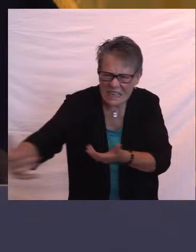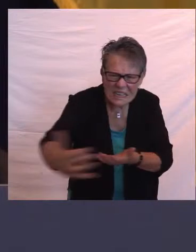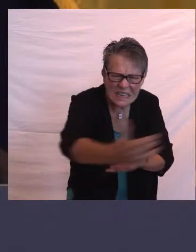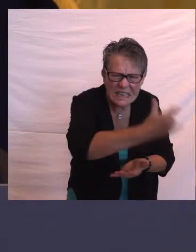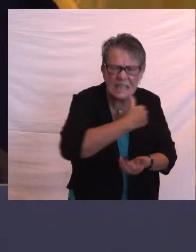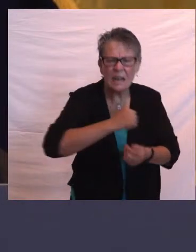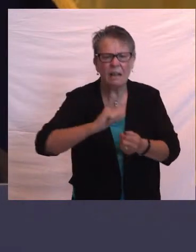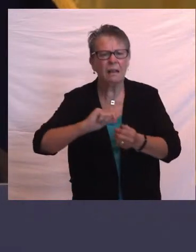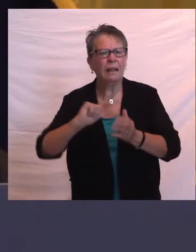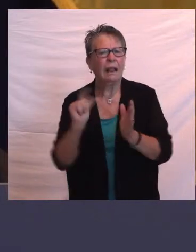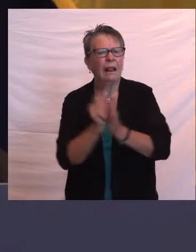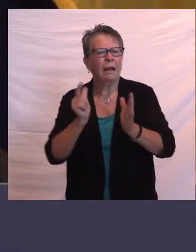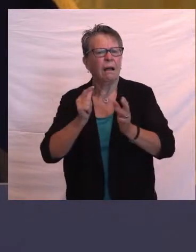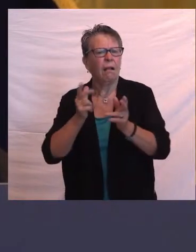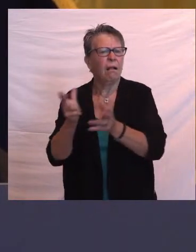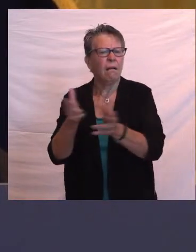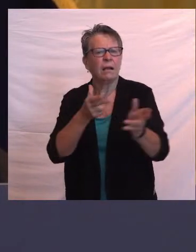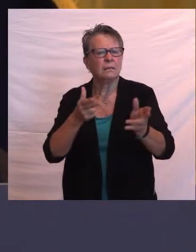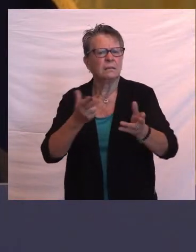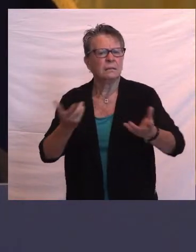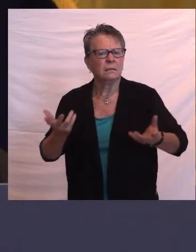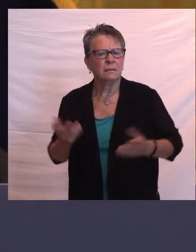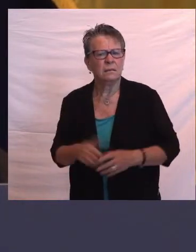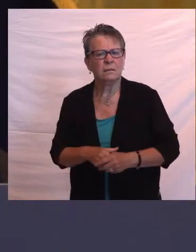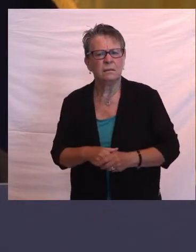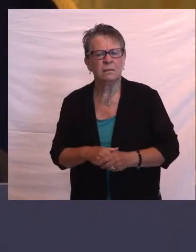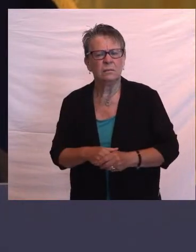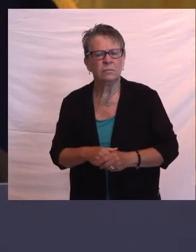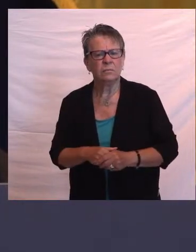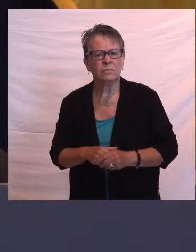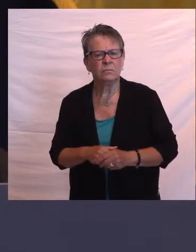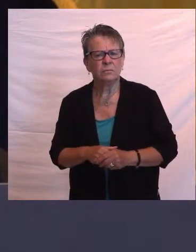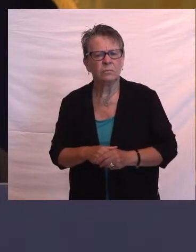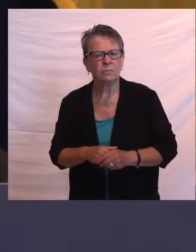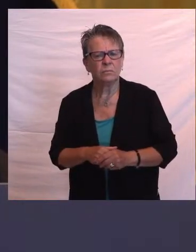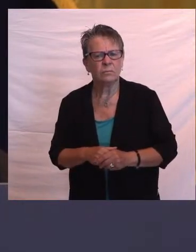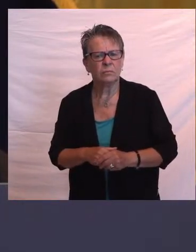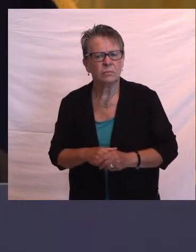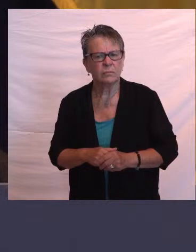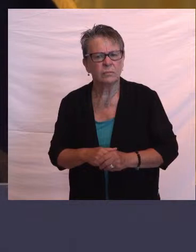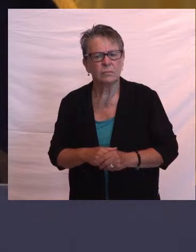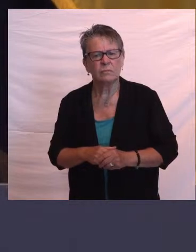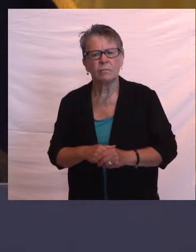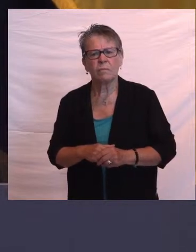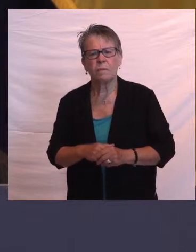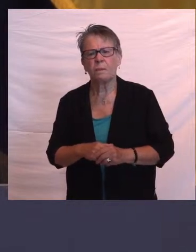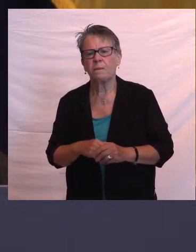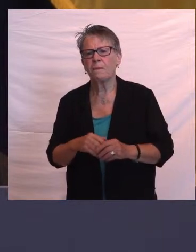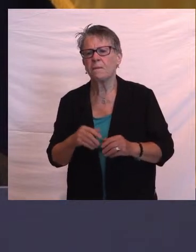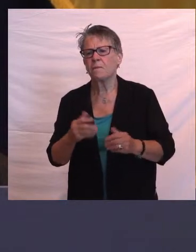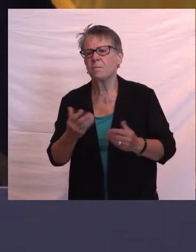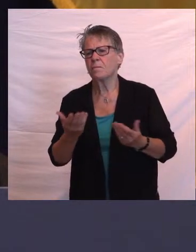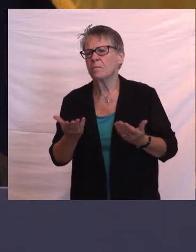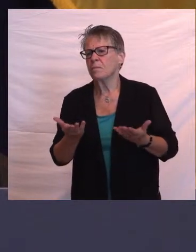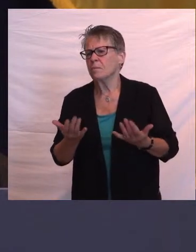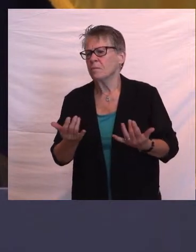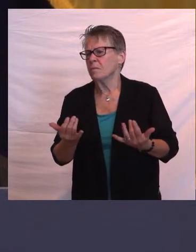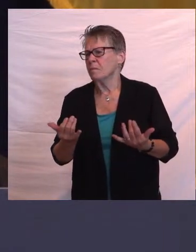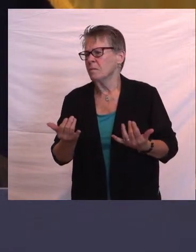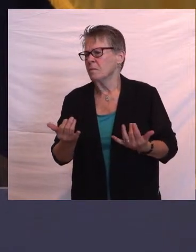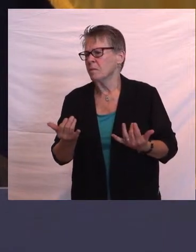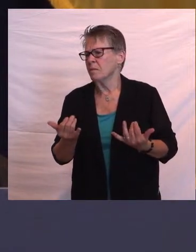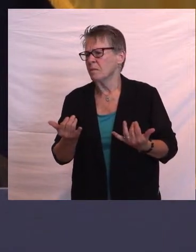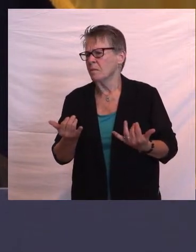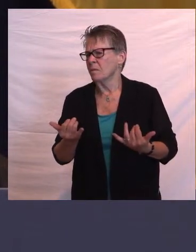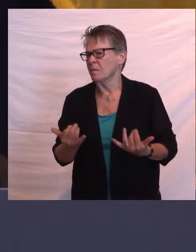I'm told, Joey, you asked about the pilot. I'm told it went well and that we're looking for more remote